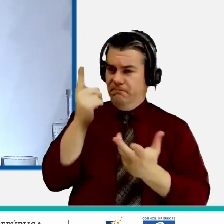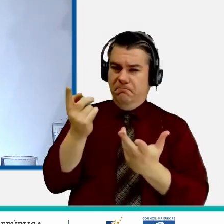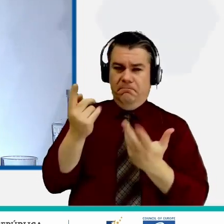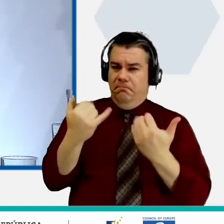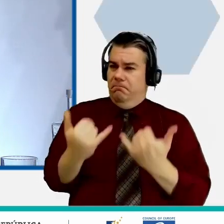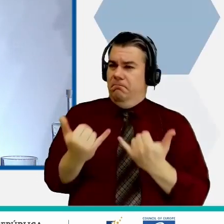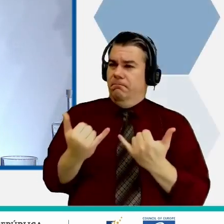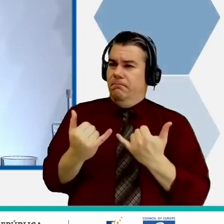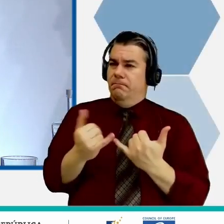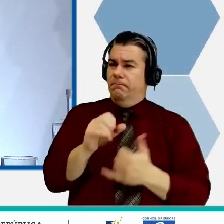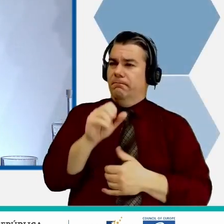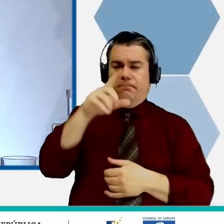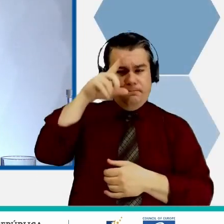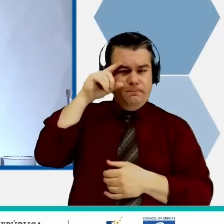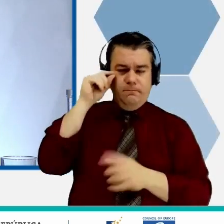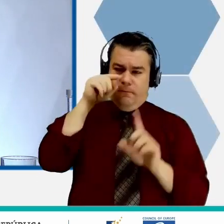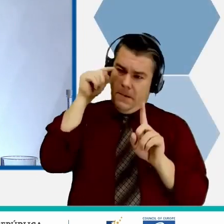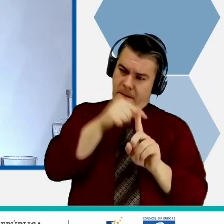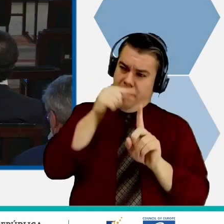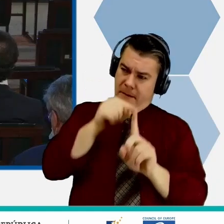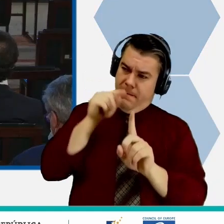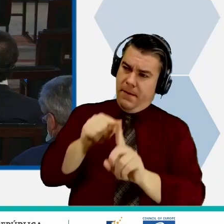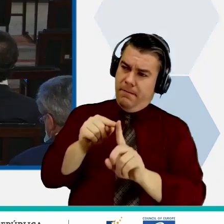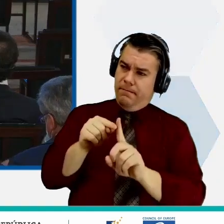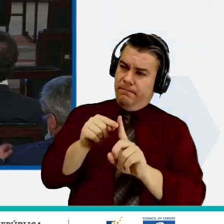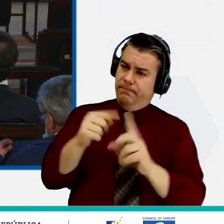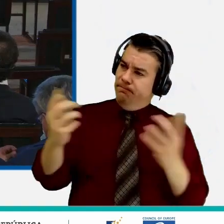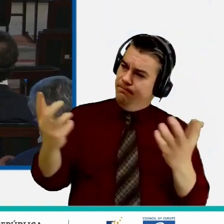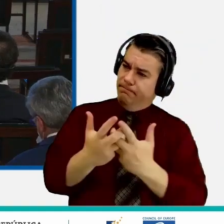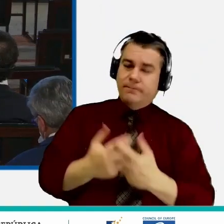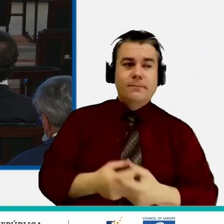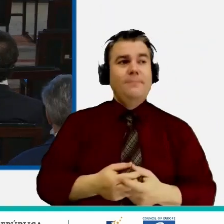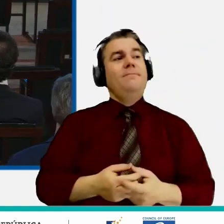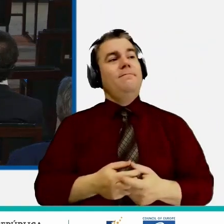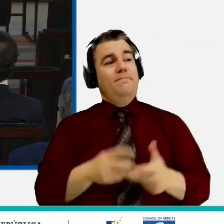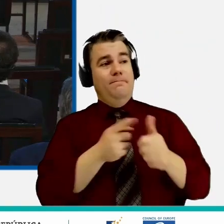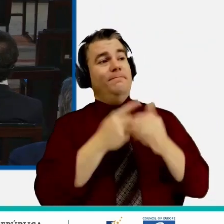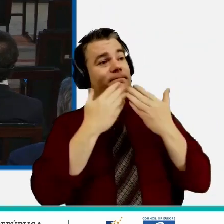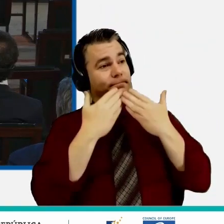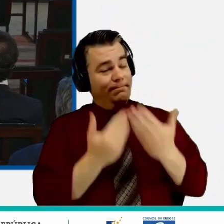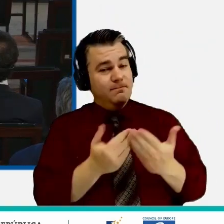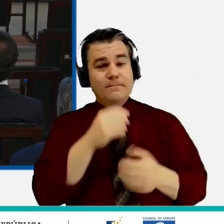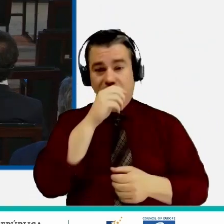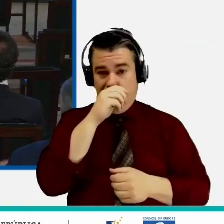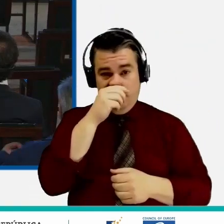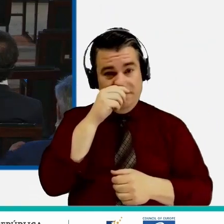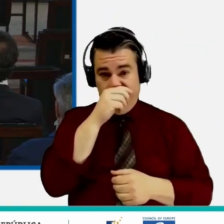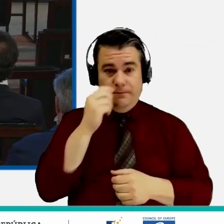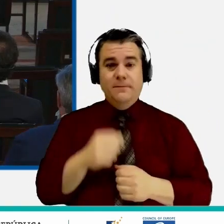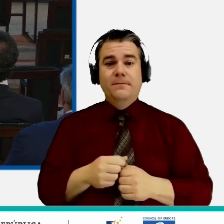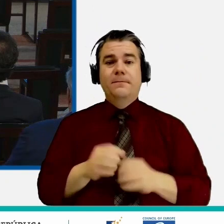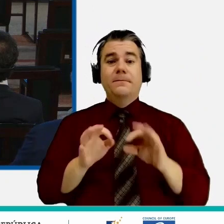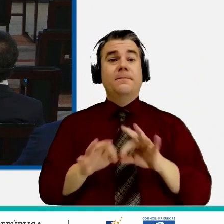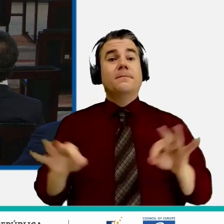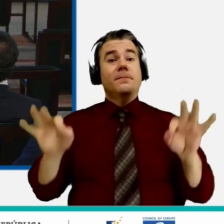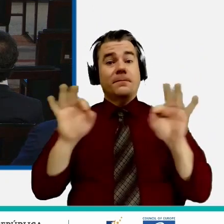the Sendai focal points could implement the roadmap? First of all, thank you for the question. And I must mention that it is very important to say